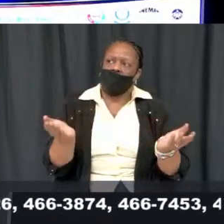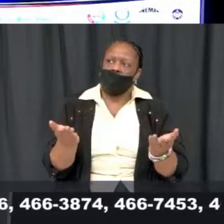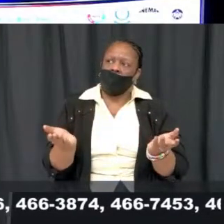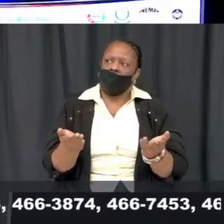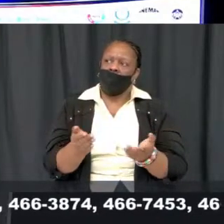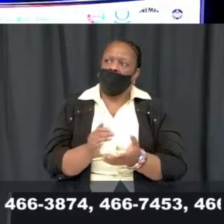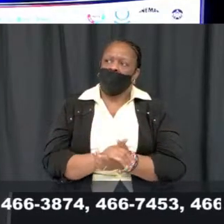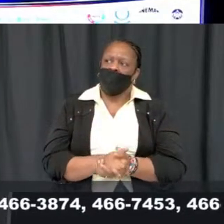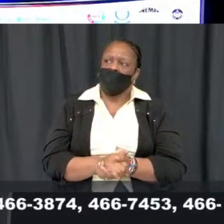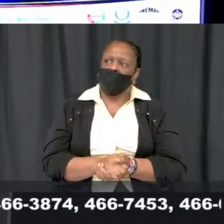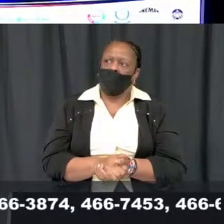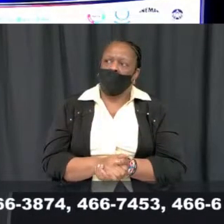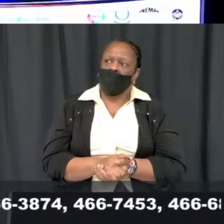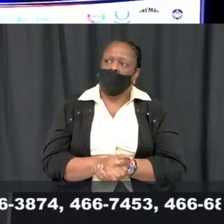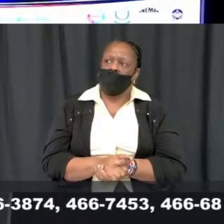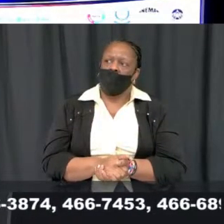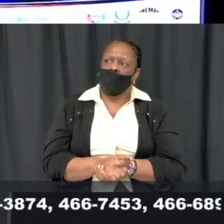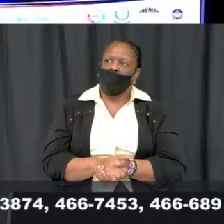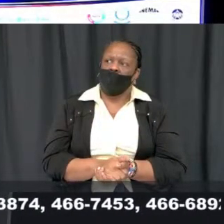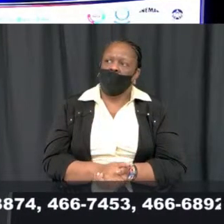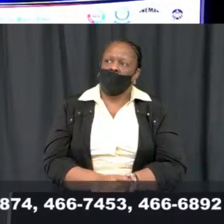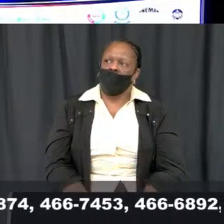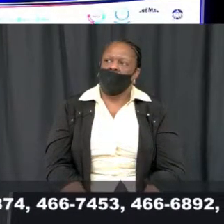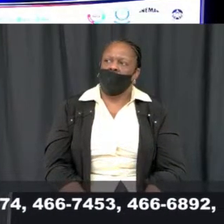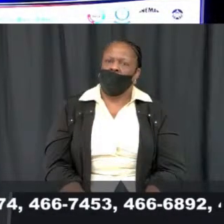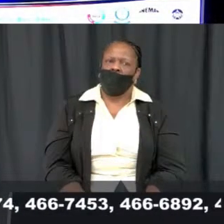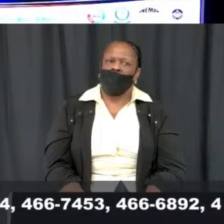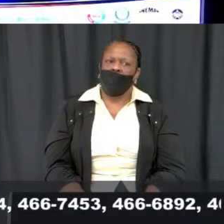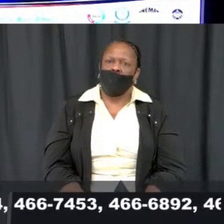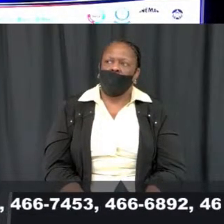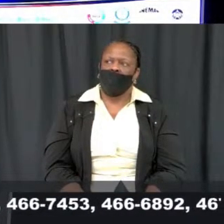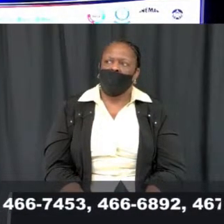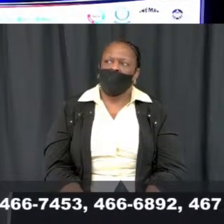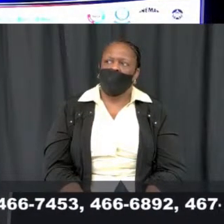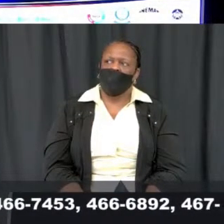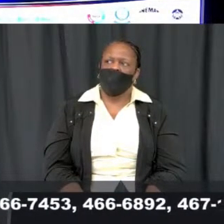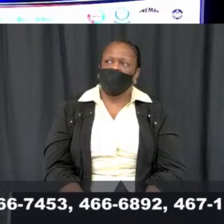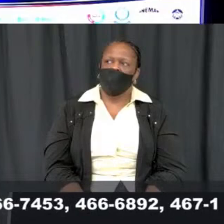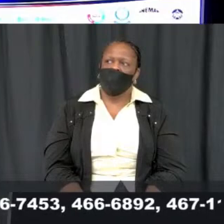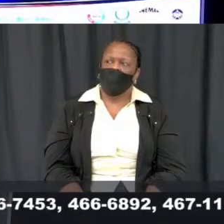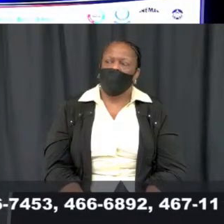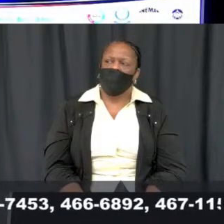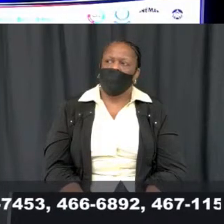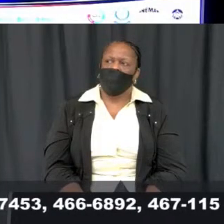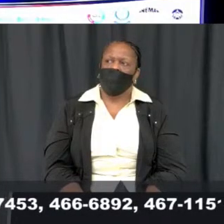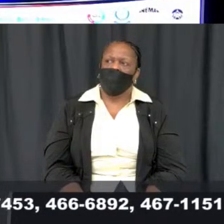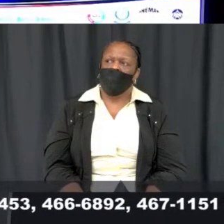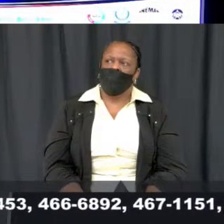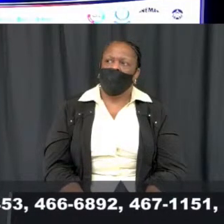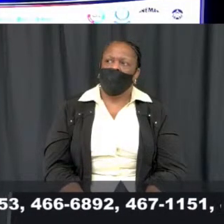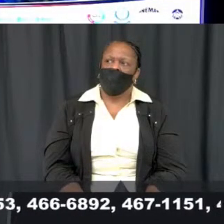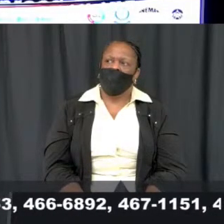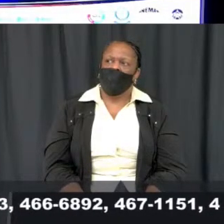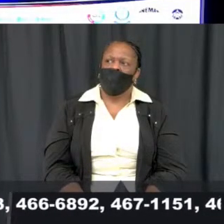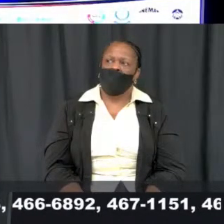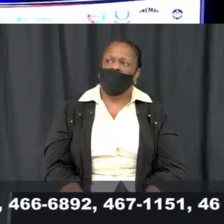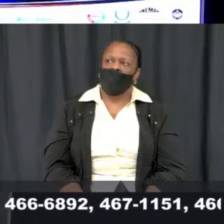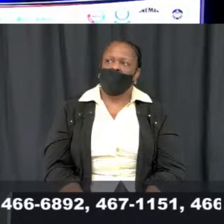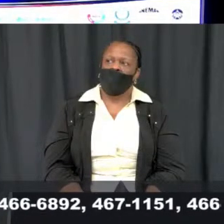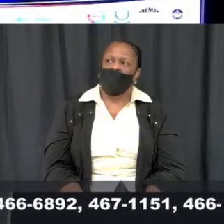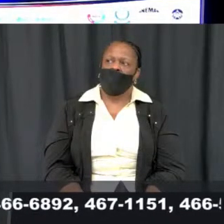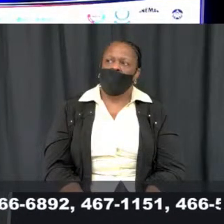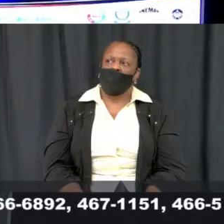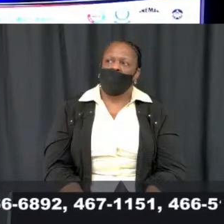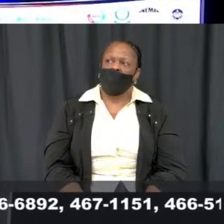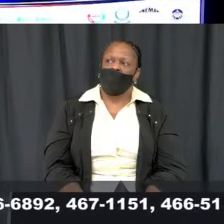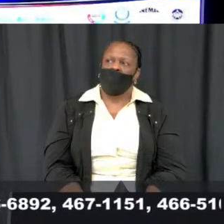one that is approved and one that is not approved. They're saying that one is from India and then there's one